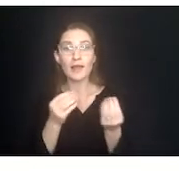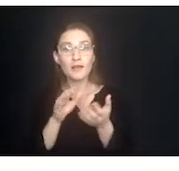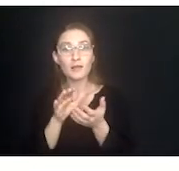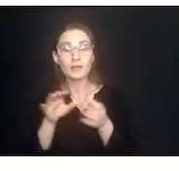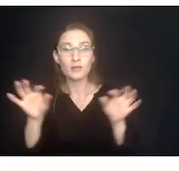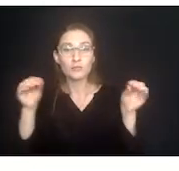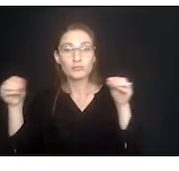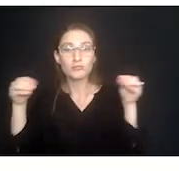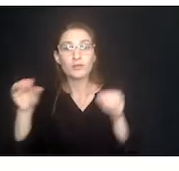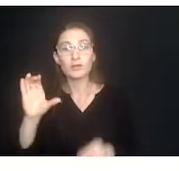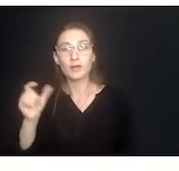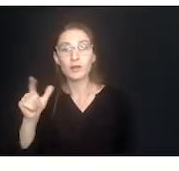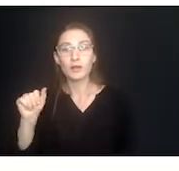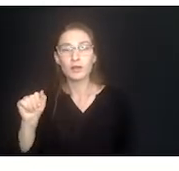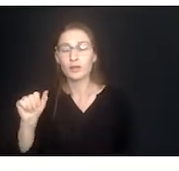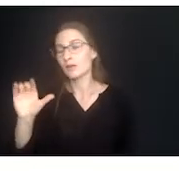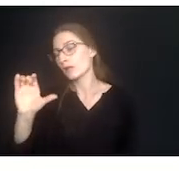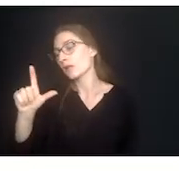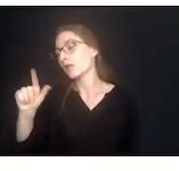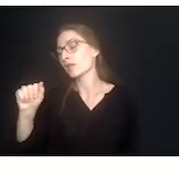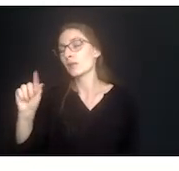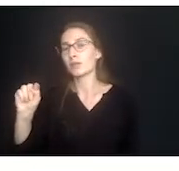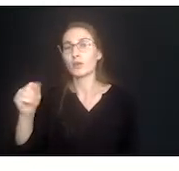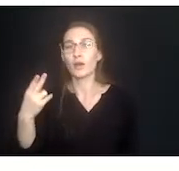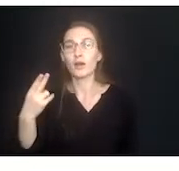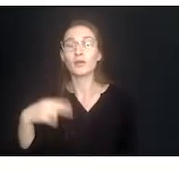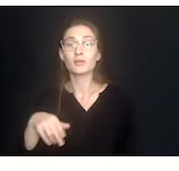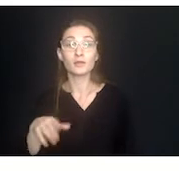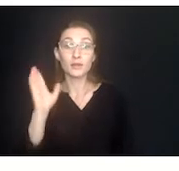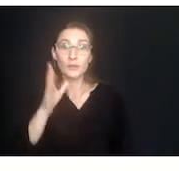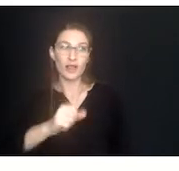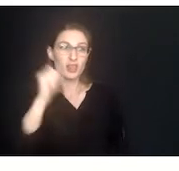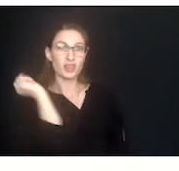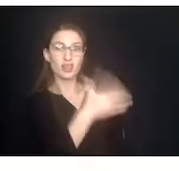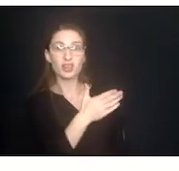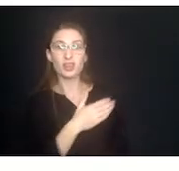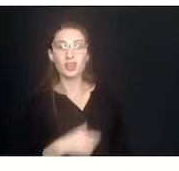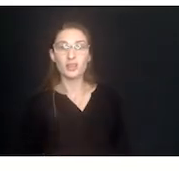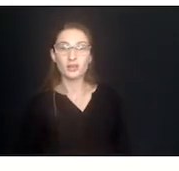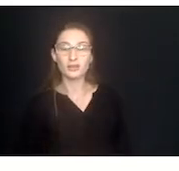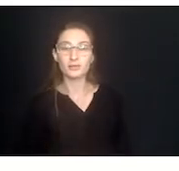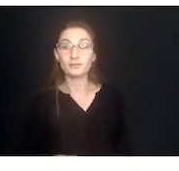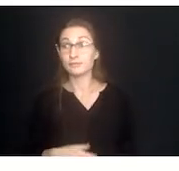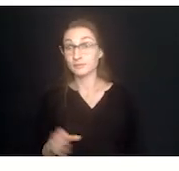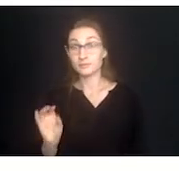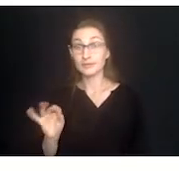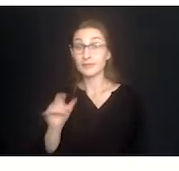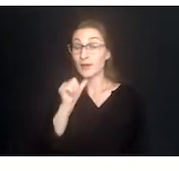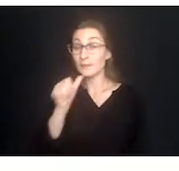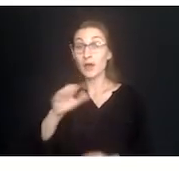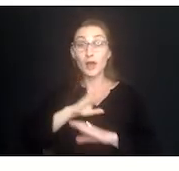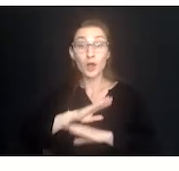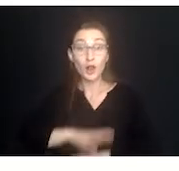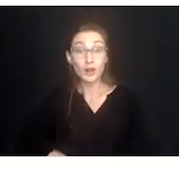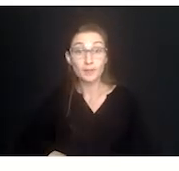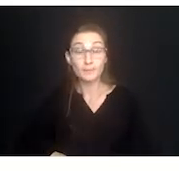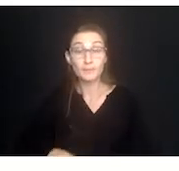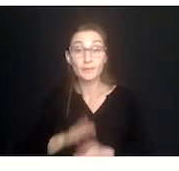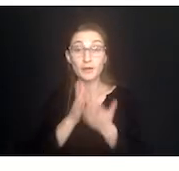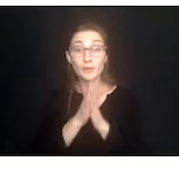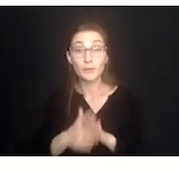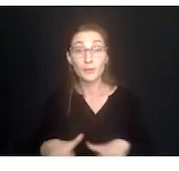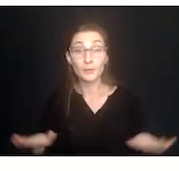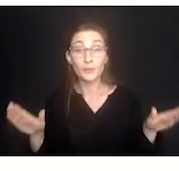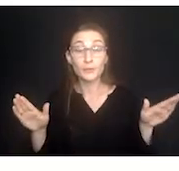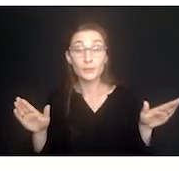wet washcloth at me, sometimes as a joke, sometimes because he senses my frustration. If I don't